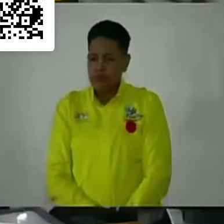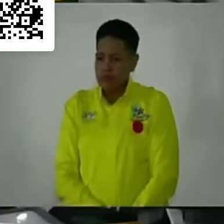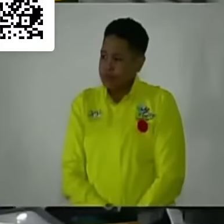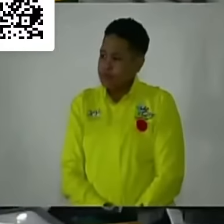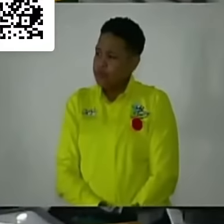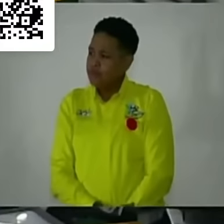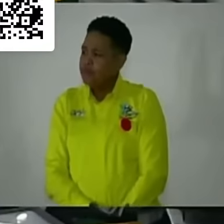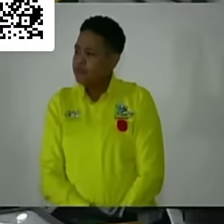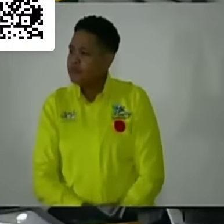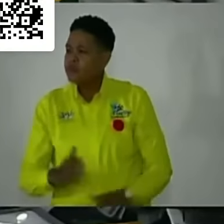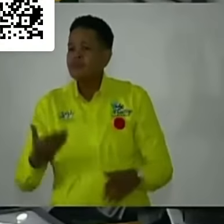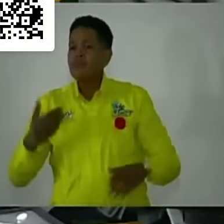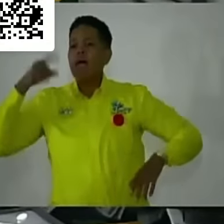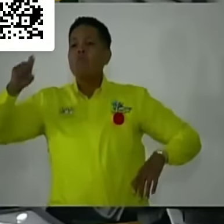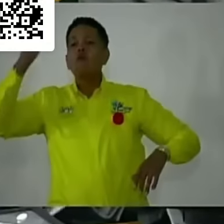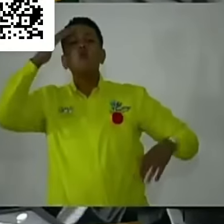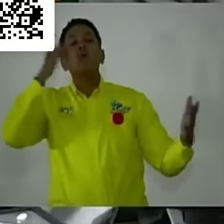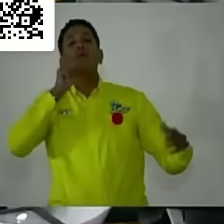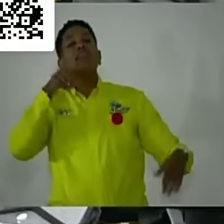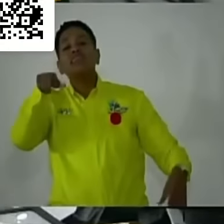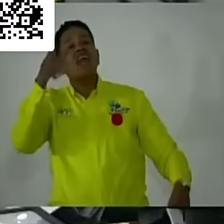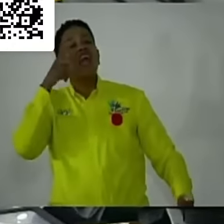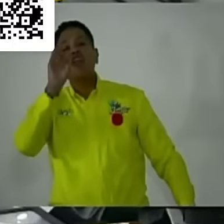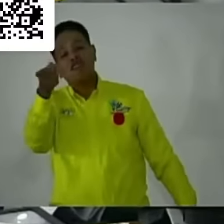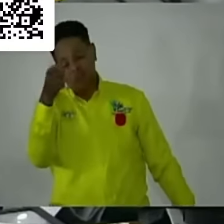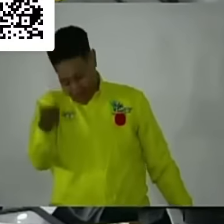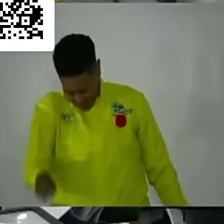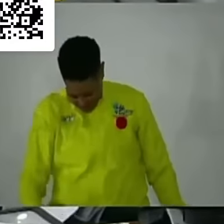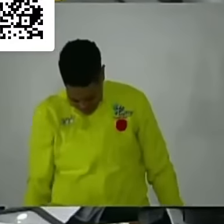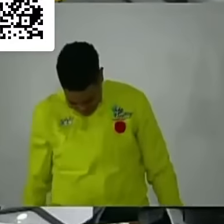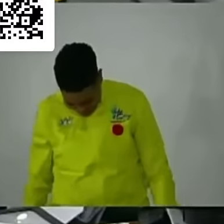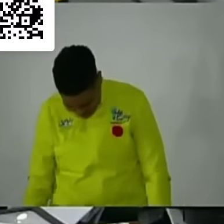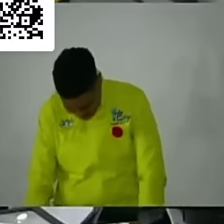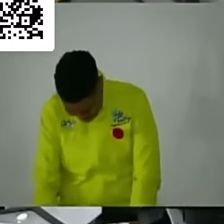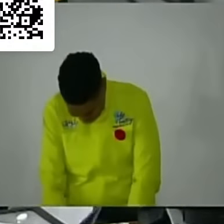I must know what I'm talking about when I need no help from you.